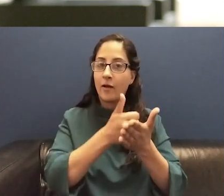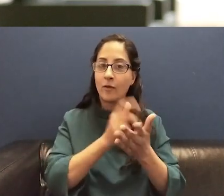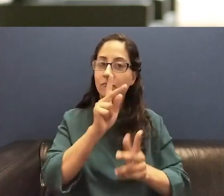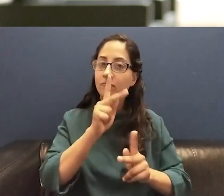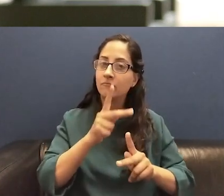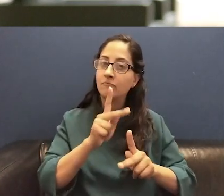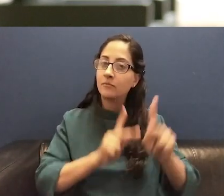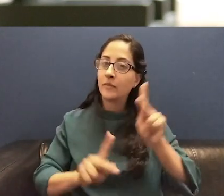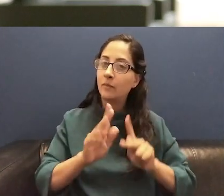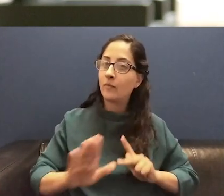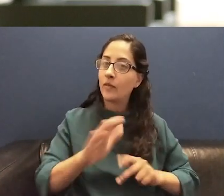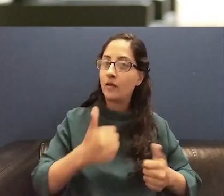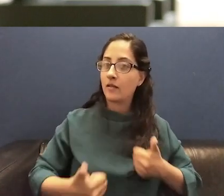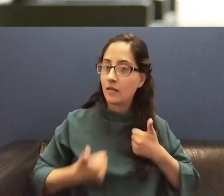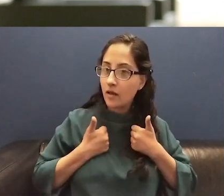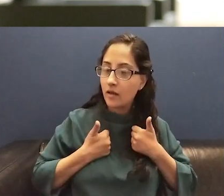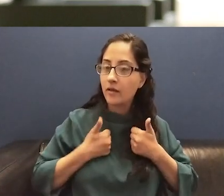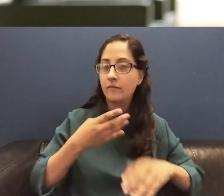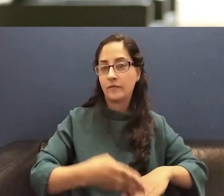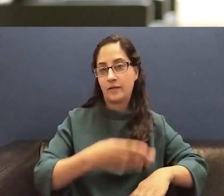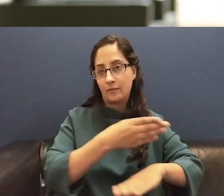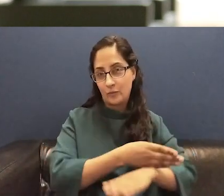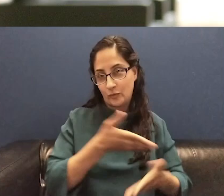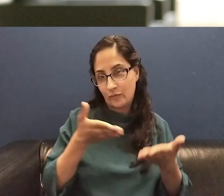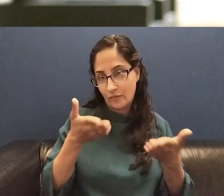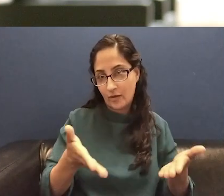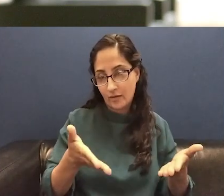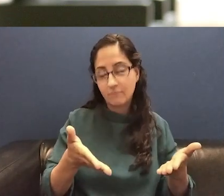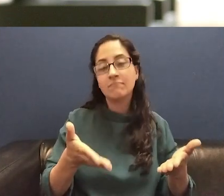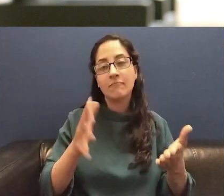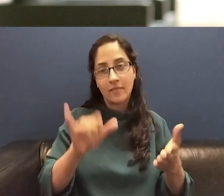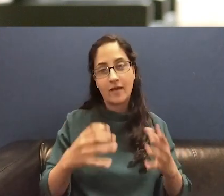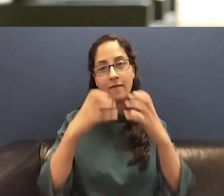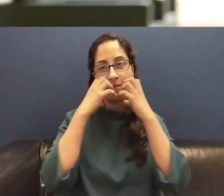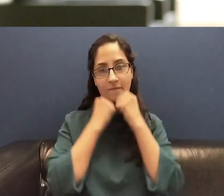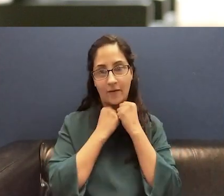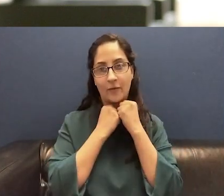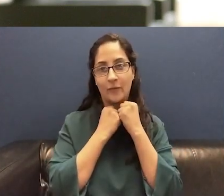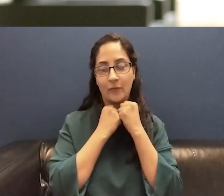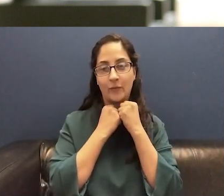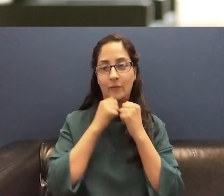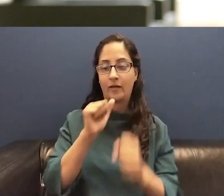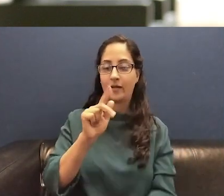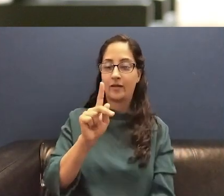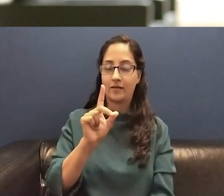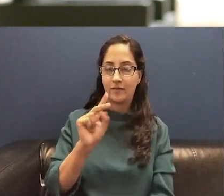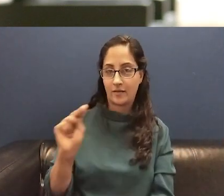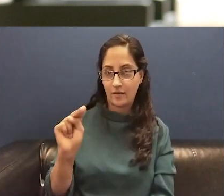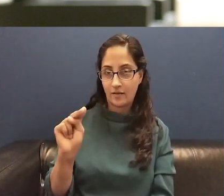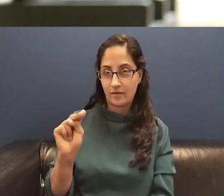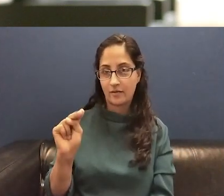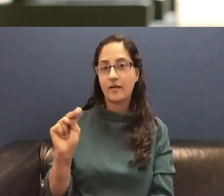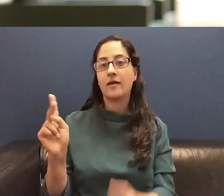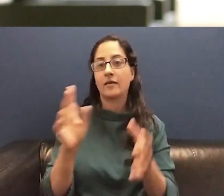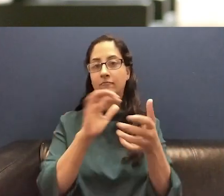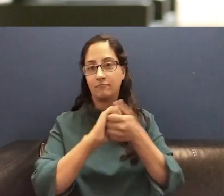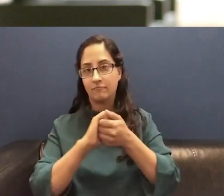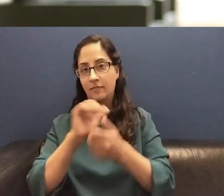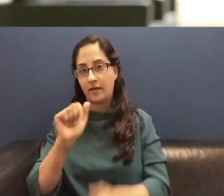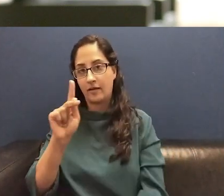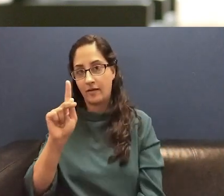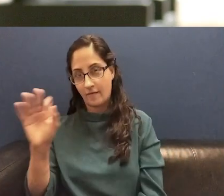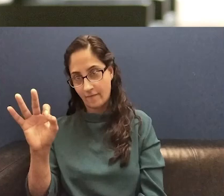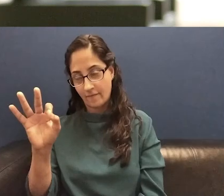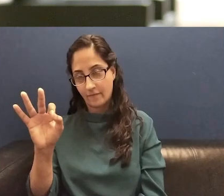to us about how that guiding principle, that ideal, is still such an important part of the thinking and the ethos